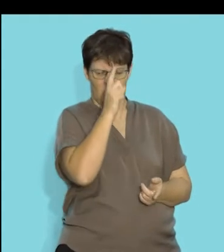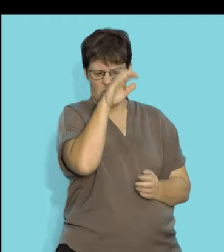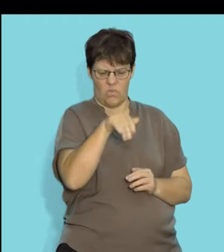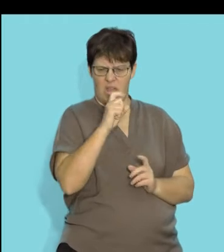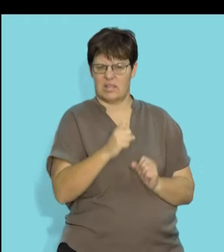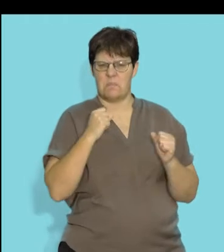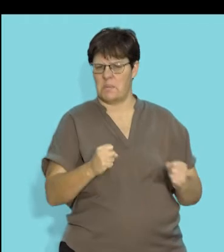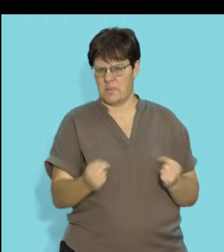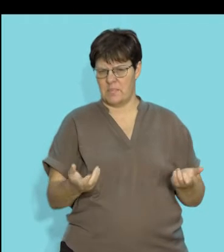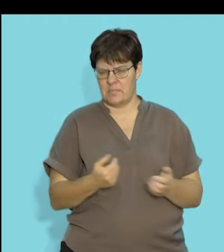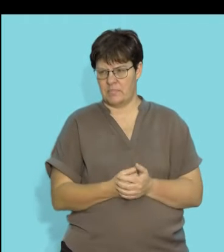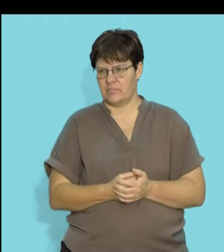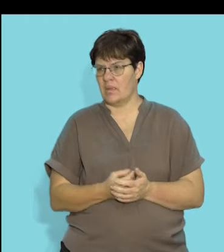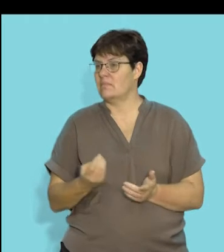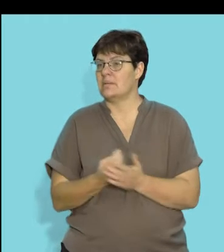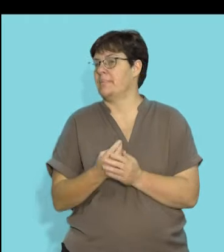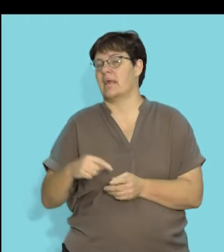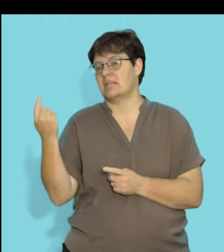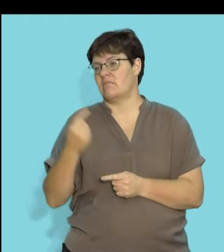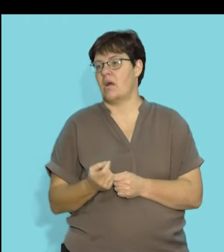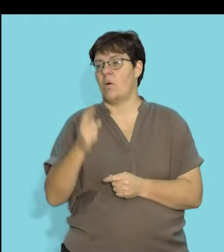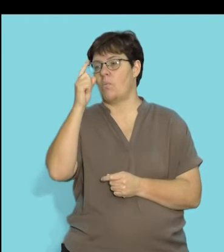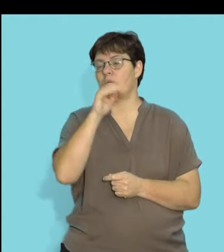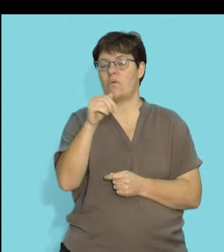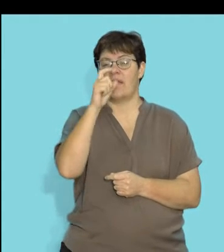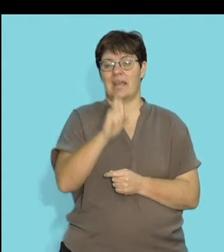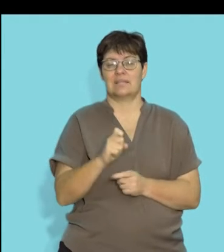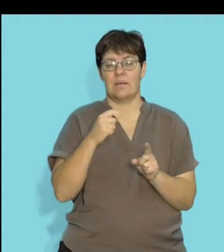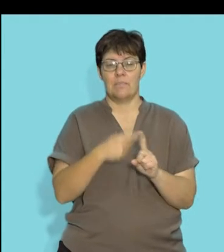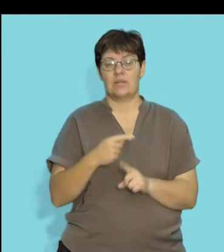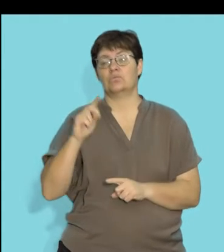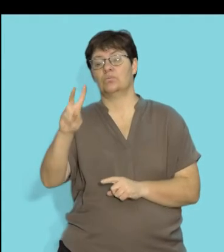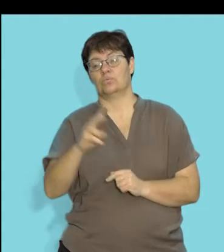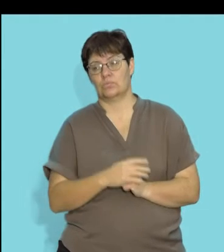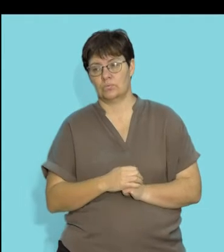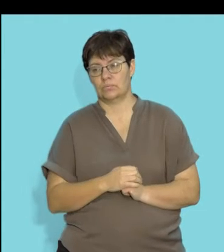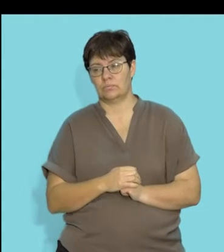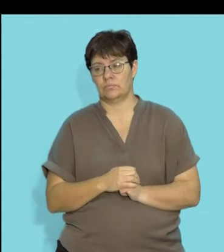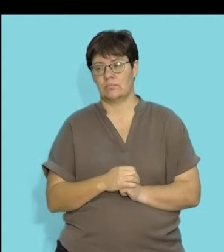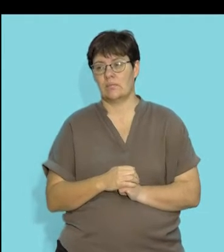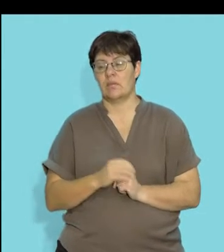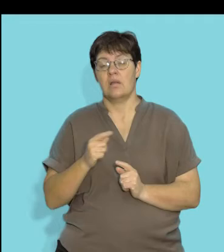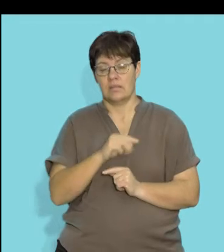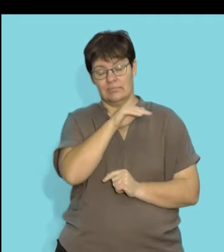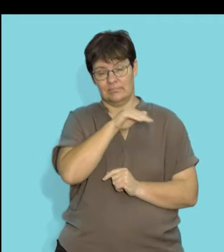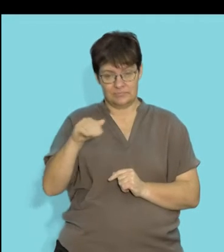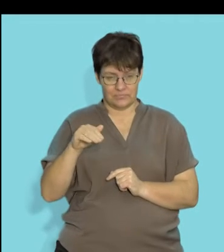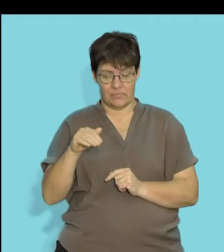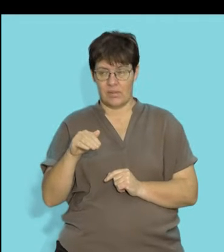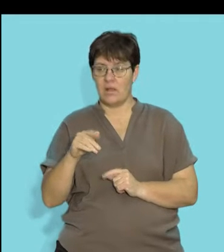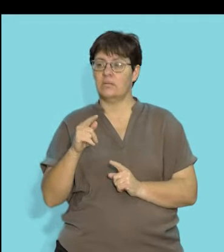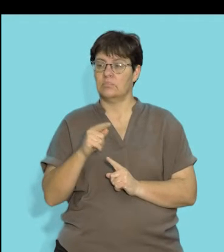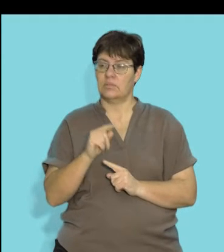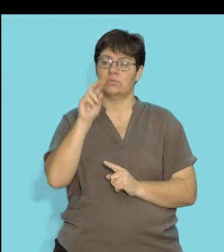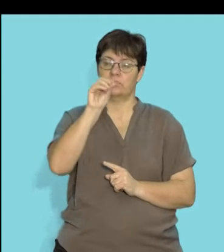over x. So if it was something else, maybe 1 over x plus 2, right? The